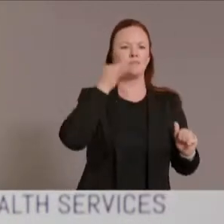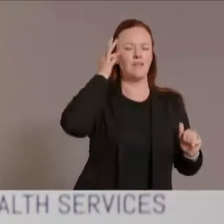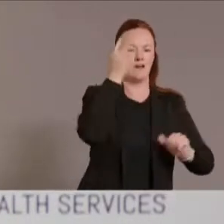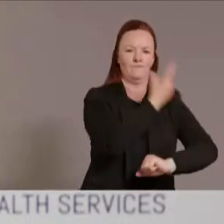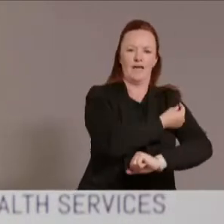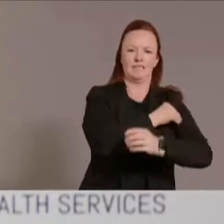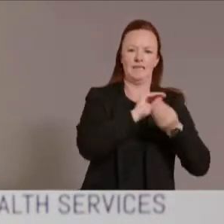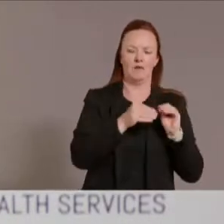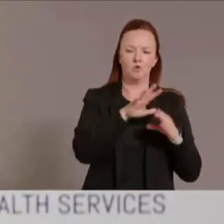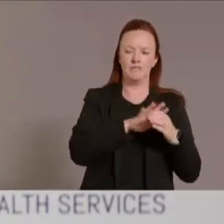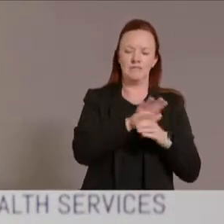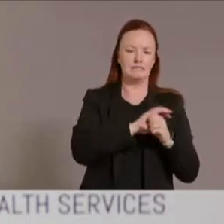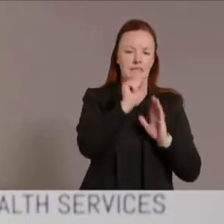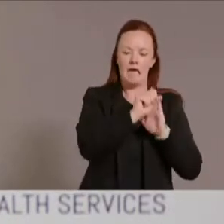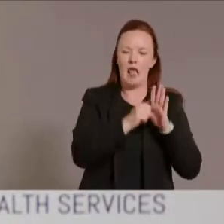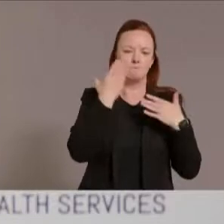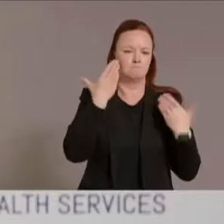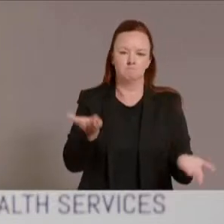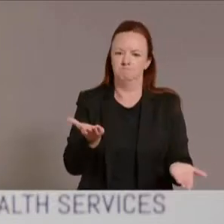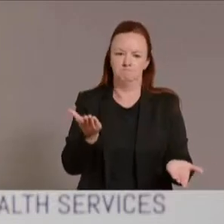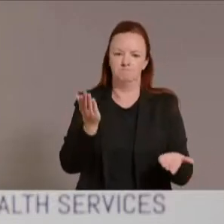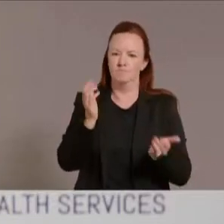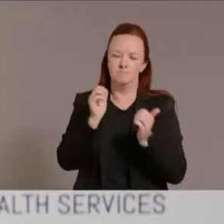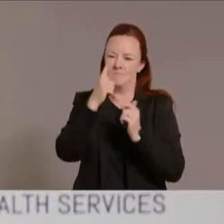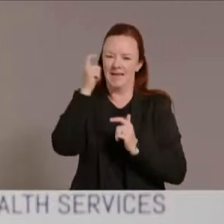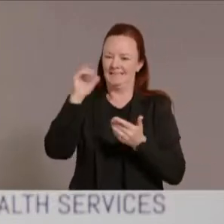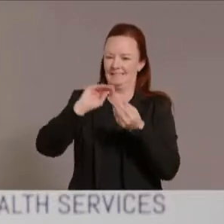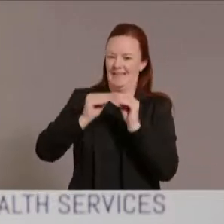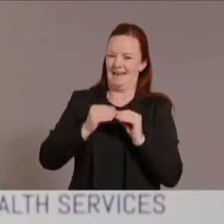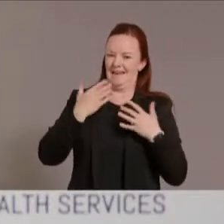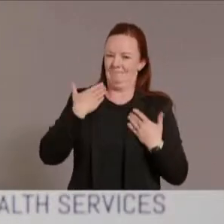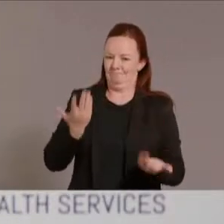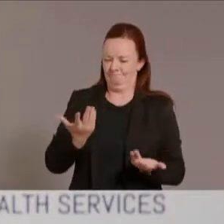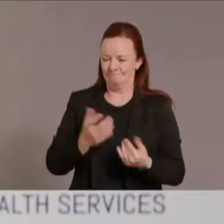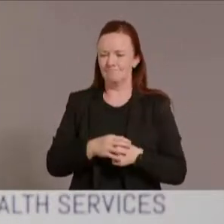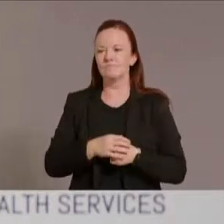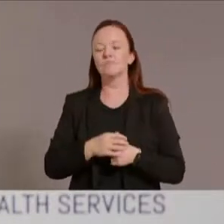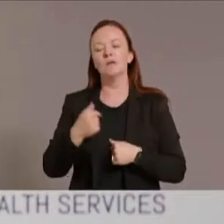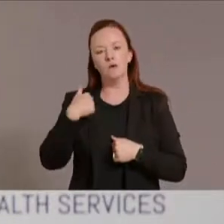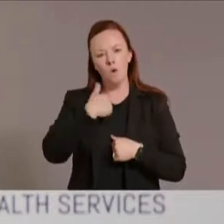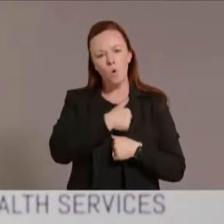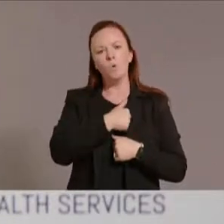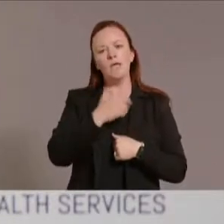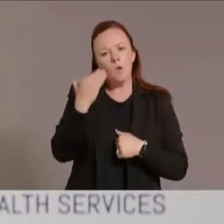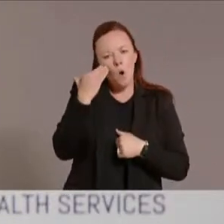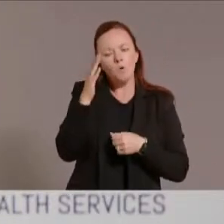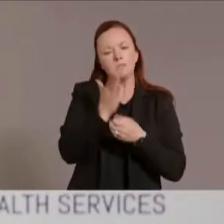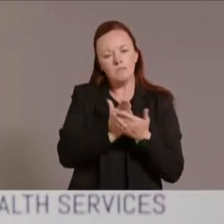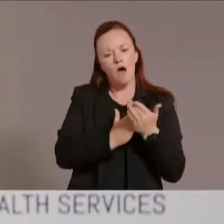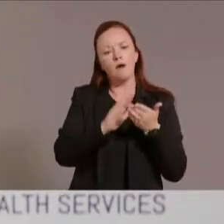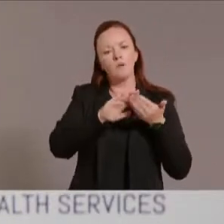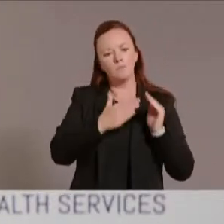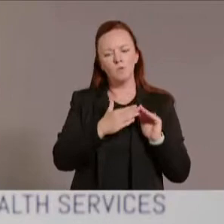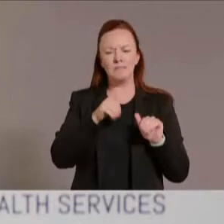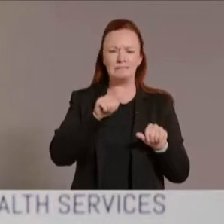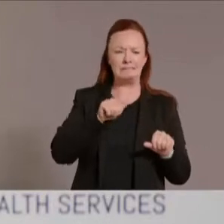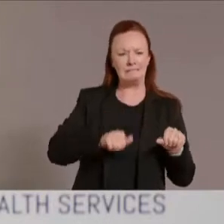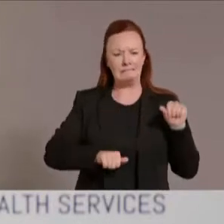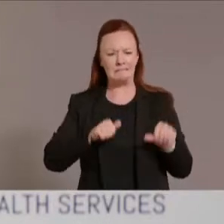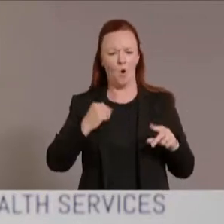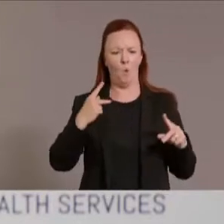hesitant populations. And so while we're working with the leaders of those communities to really increase messaging and to